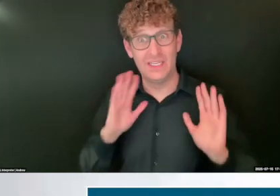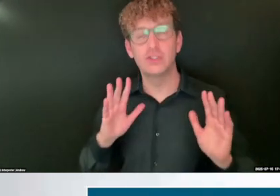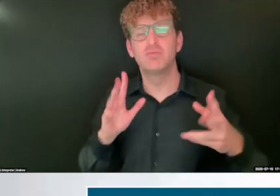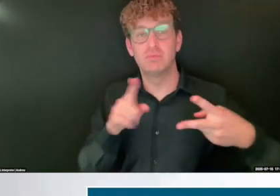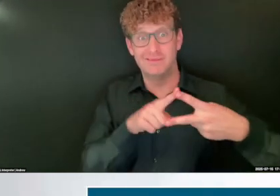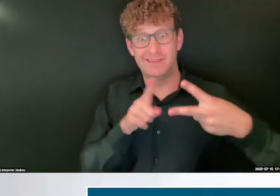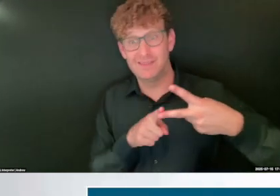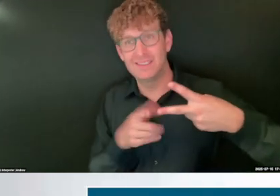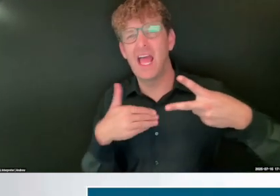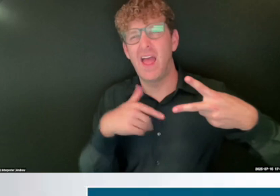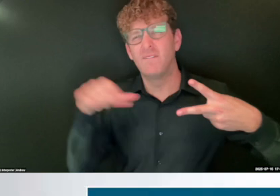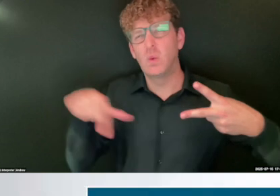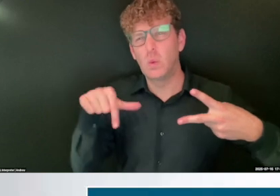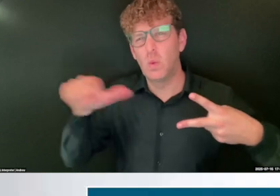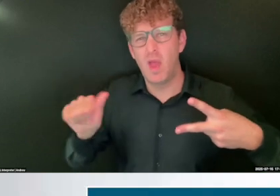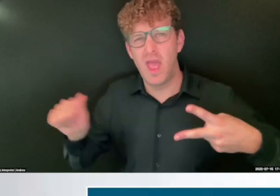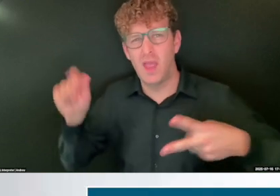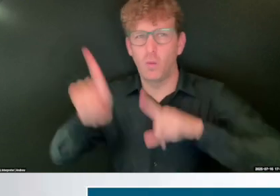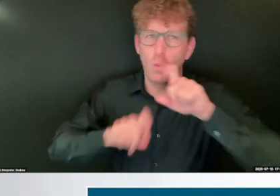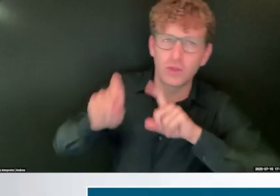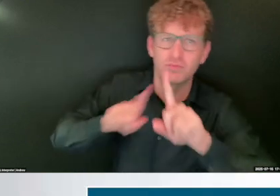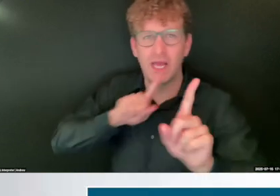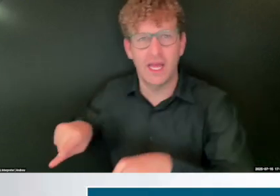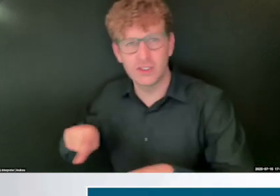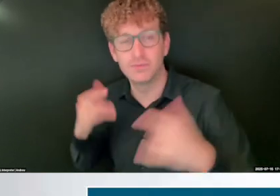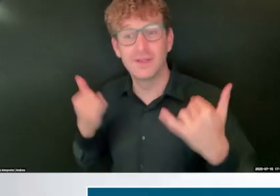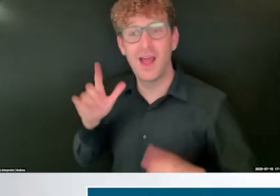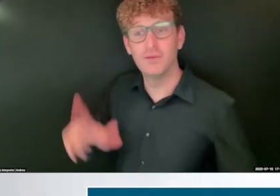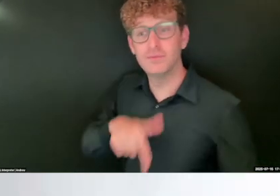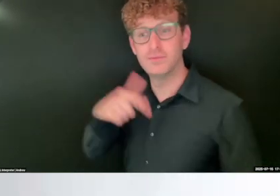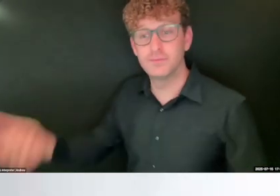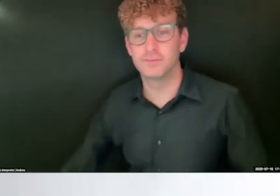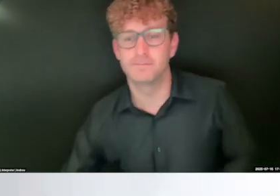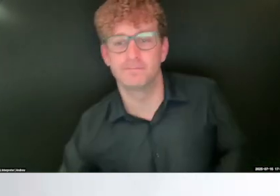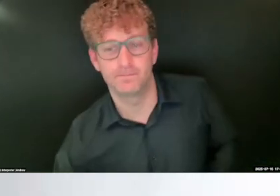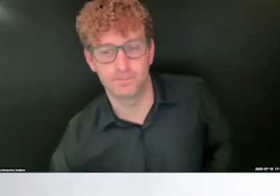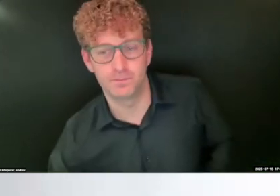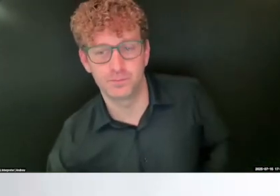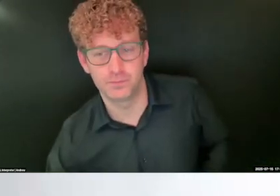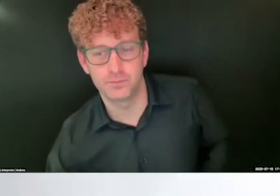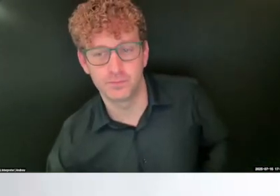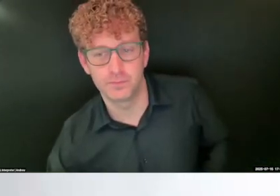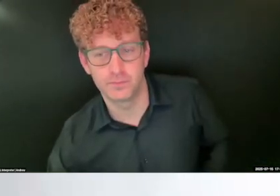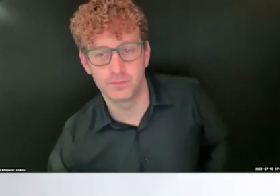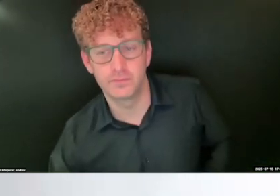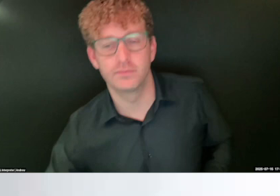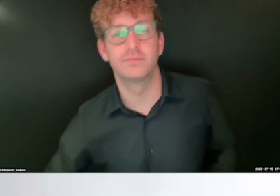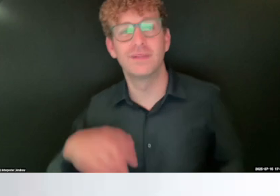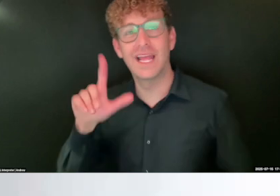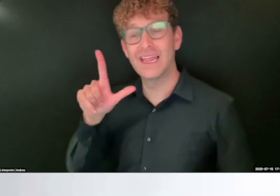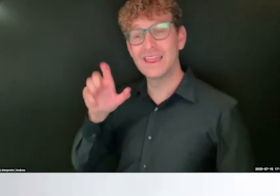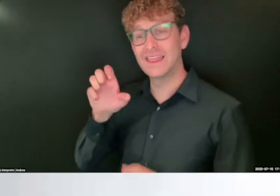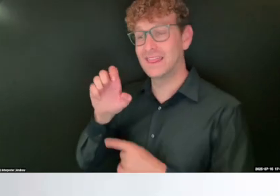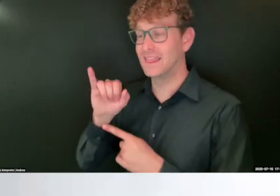my colleague Leilani to continue with the presentation. Next slide. Thanks,